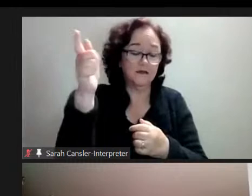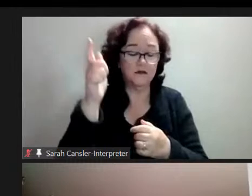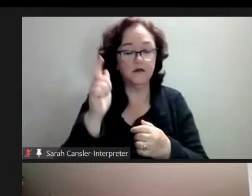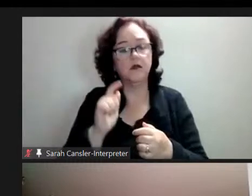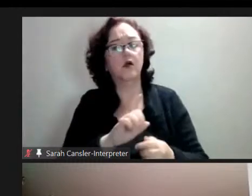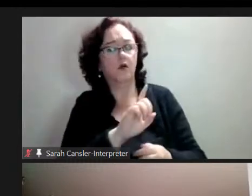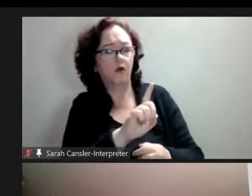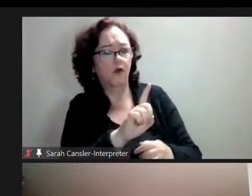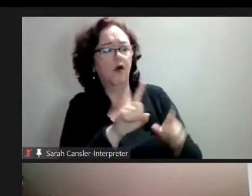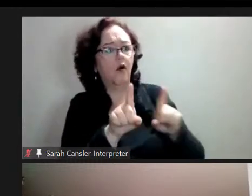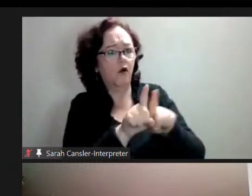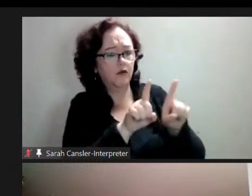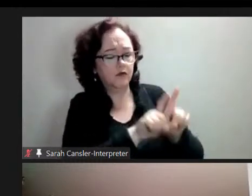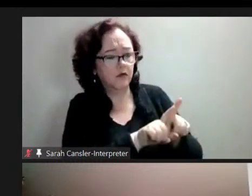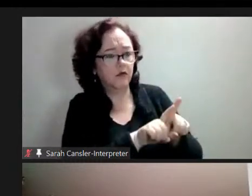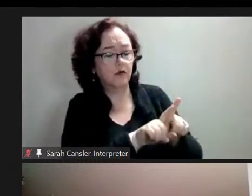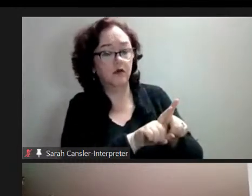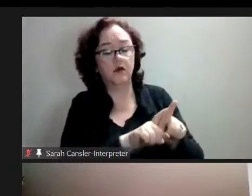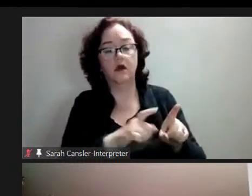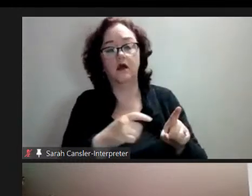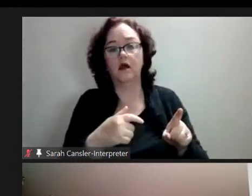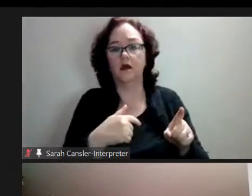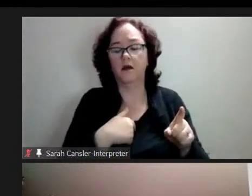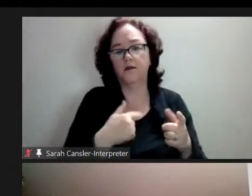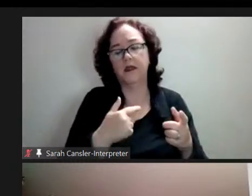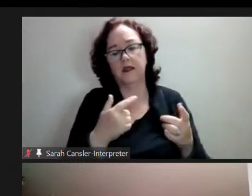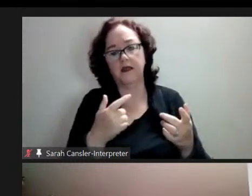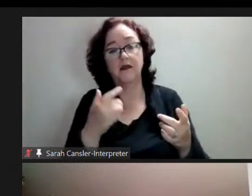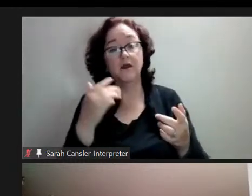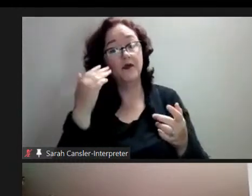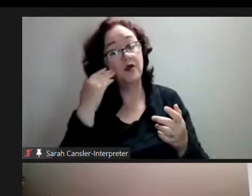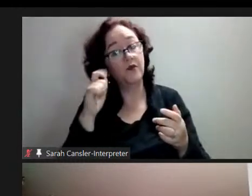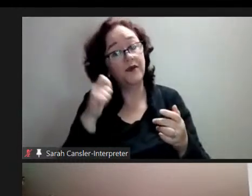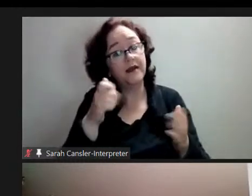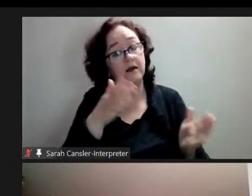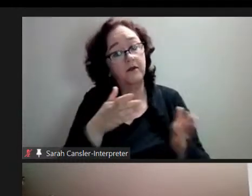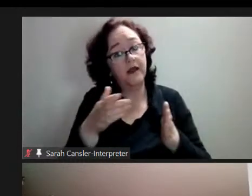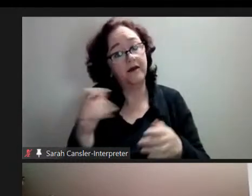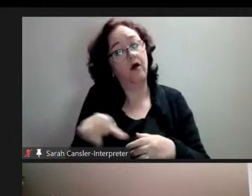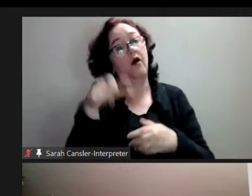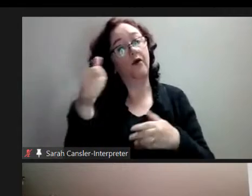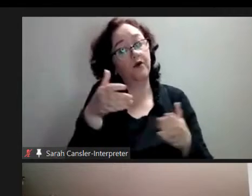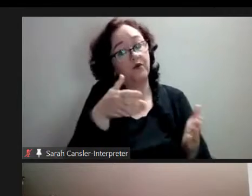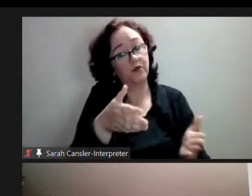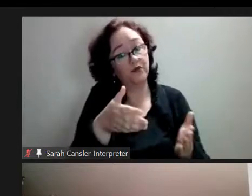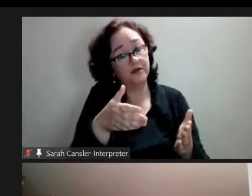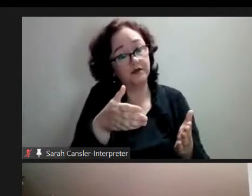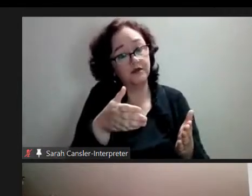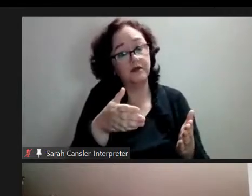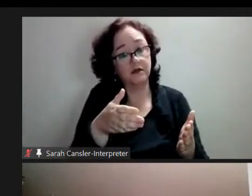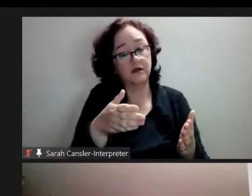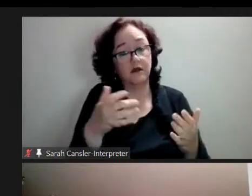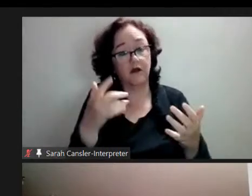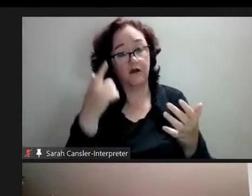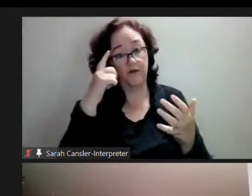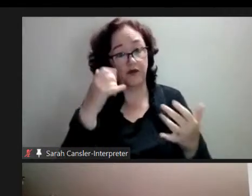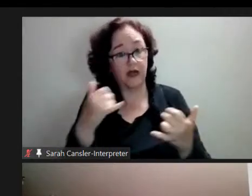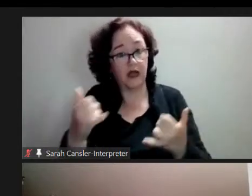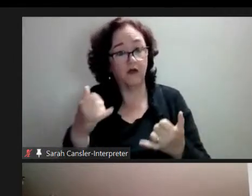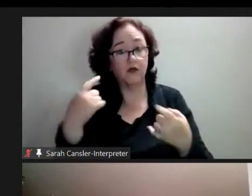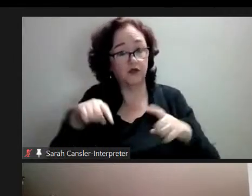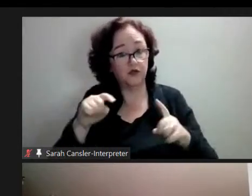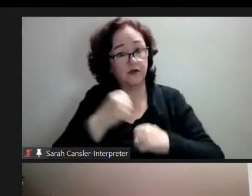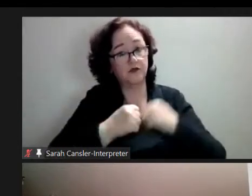about planning for alternative routes in the meantime, during the interim, during the construction process.